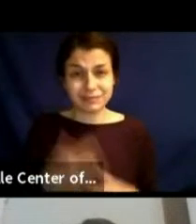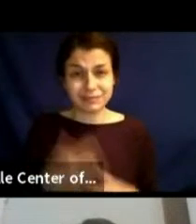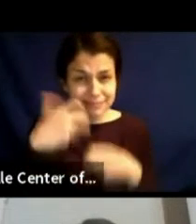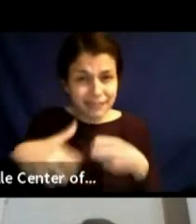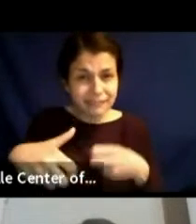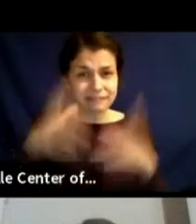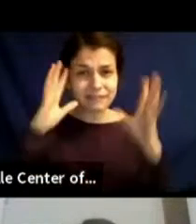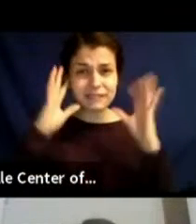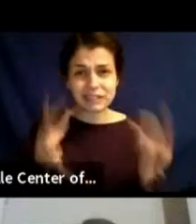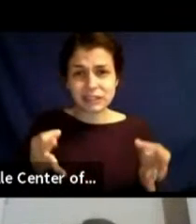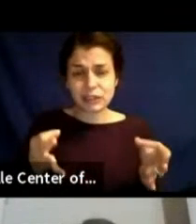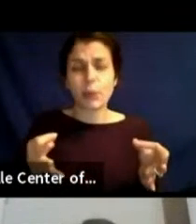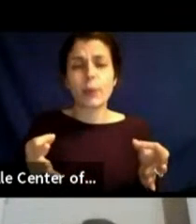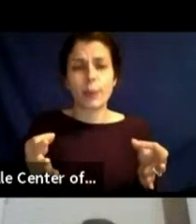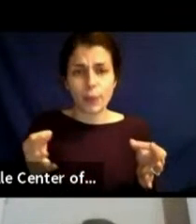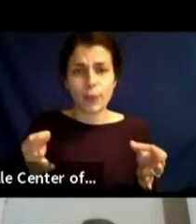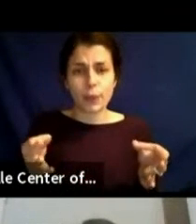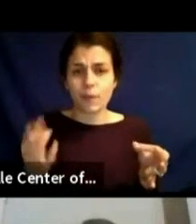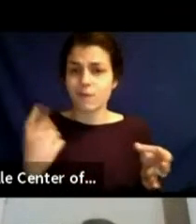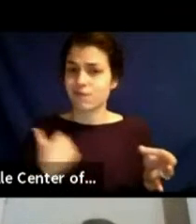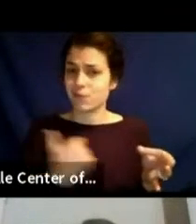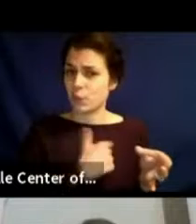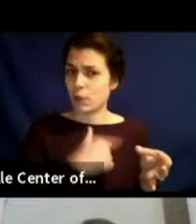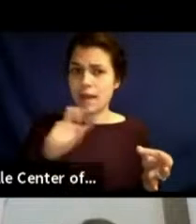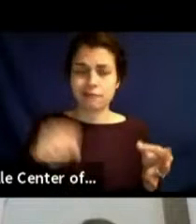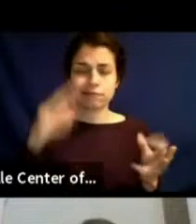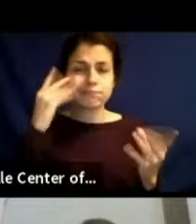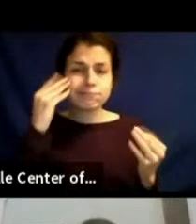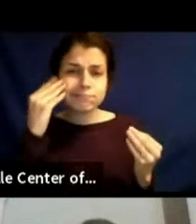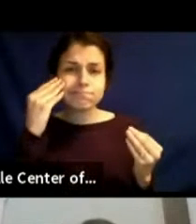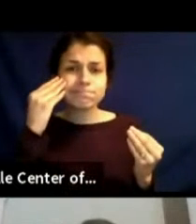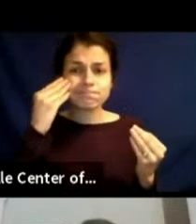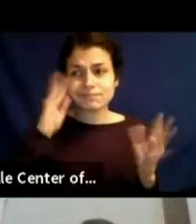decisions that we have to, consider and make.